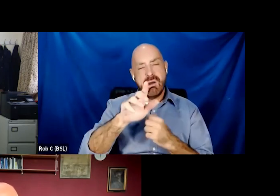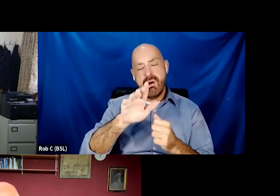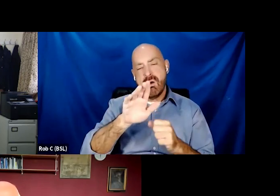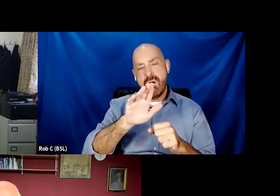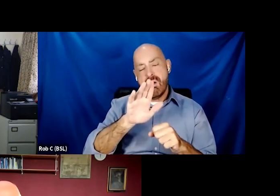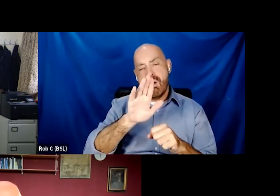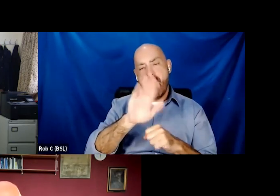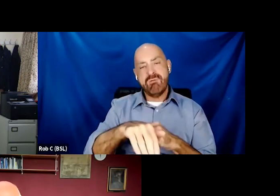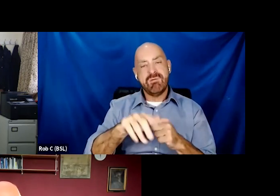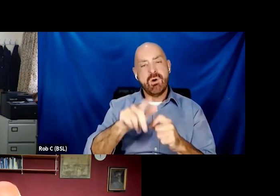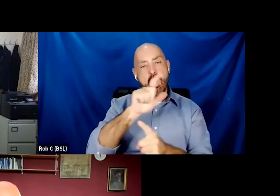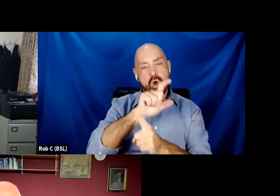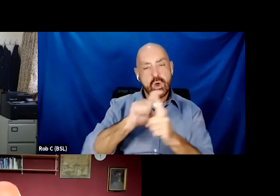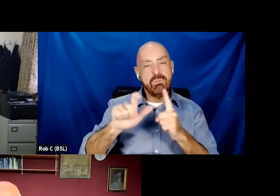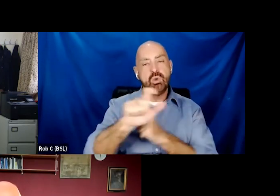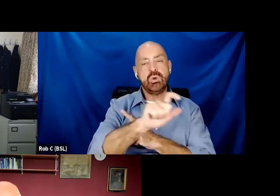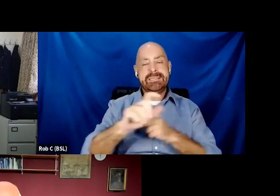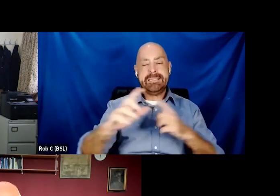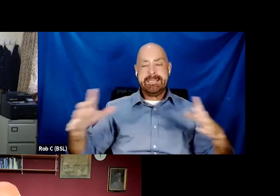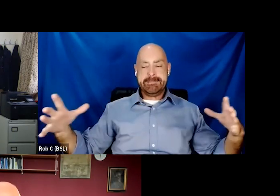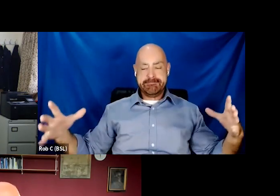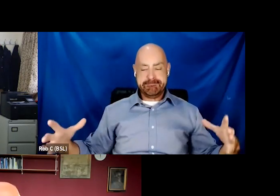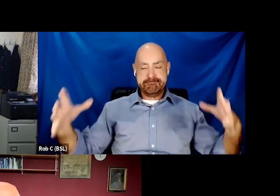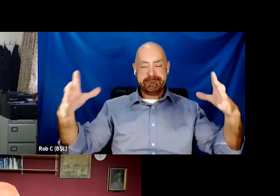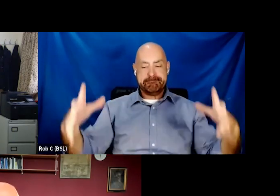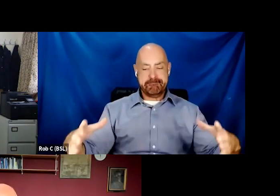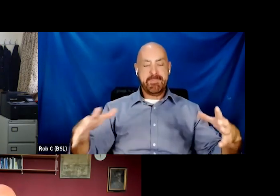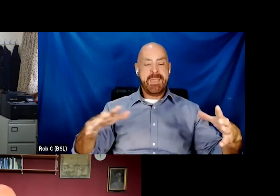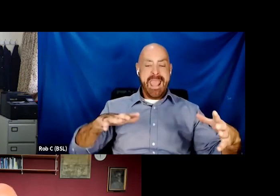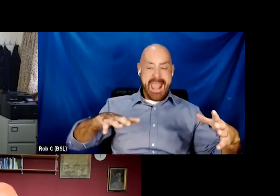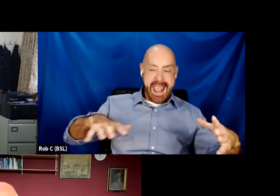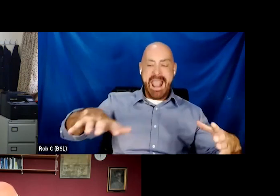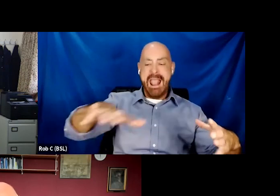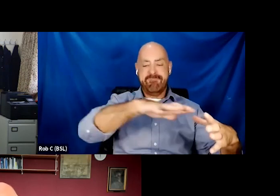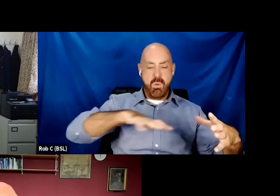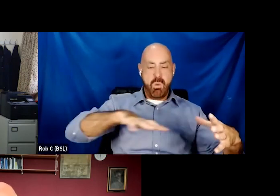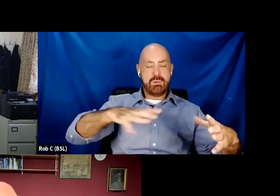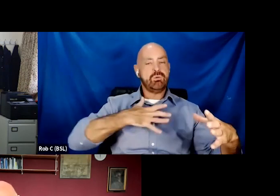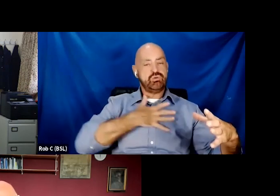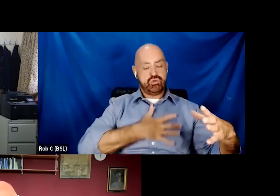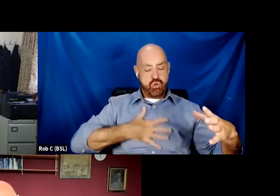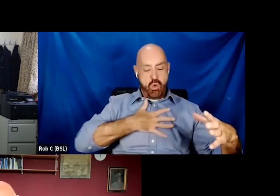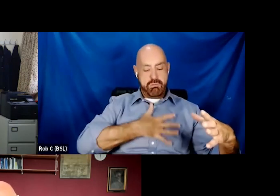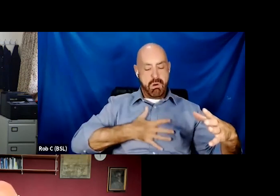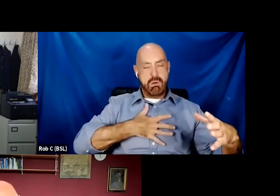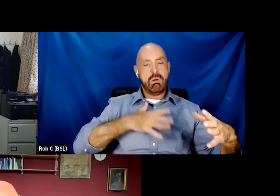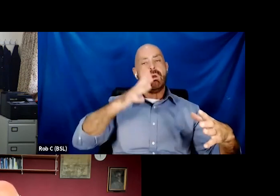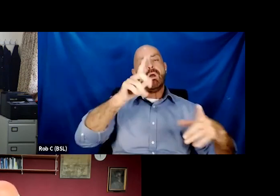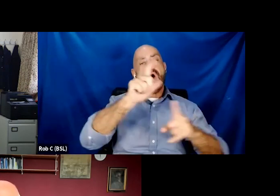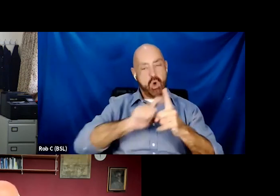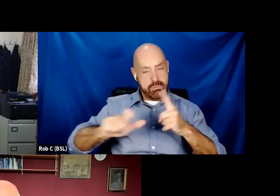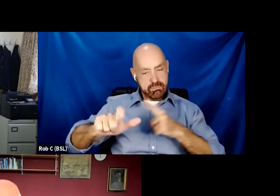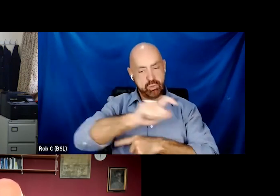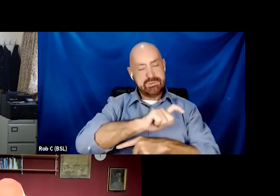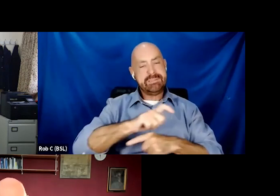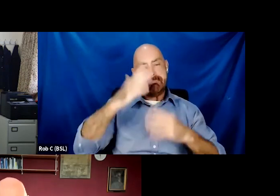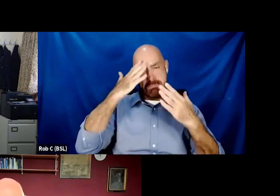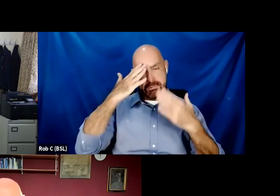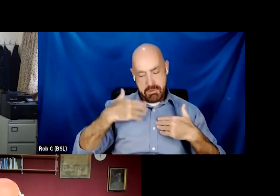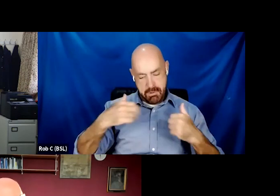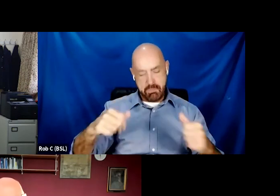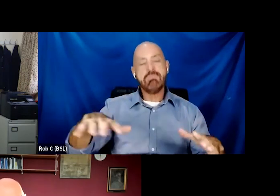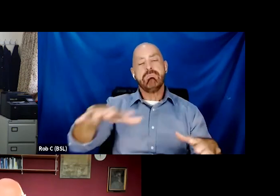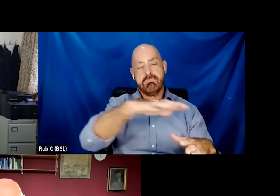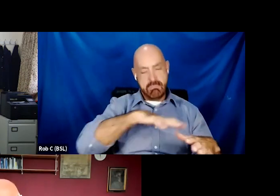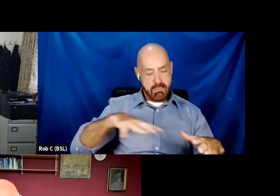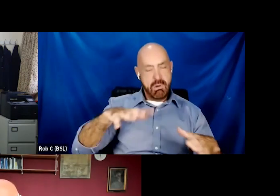community experience of trauma and the impact of the community on mental health, and therefore the